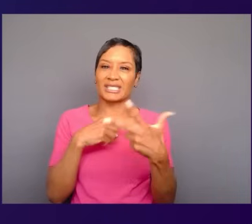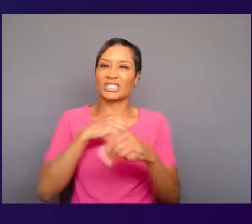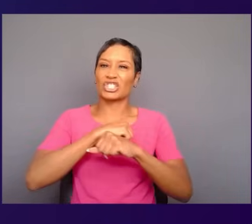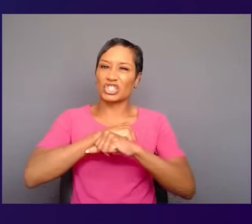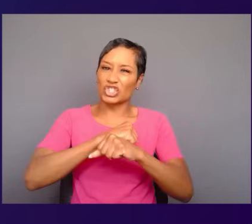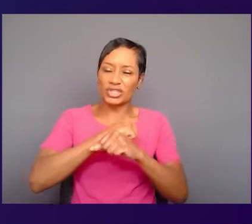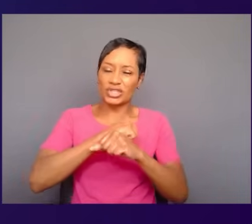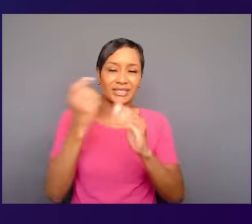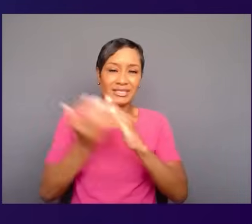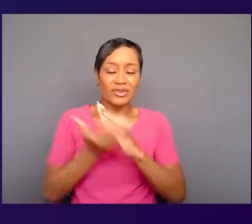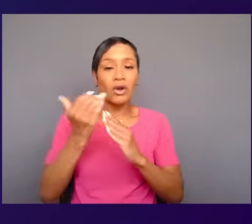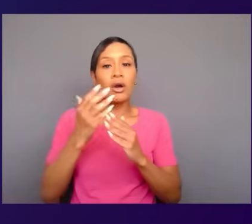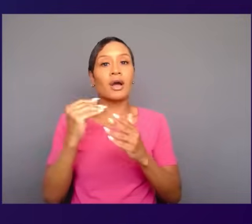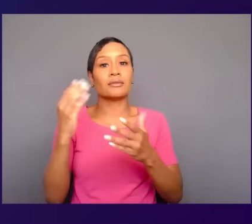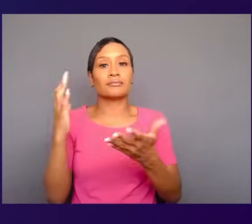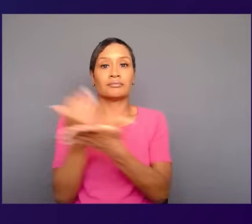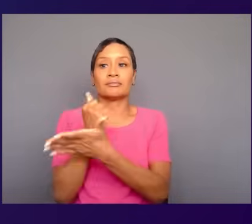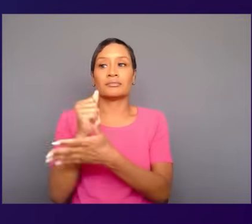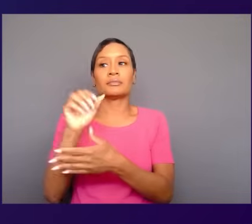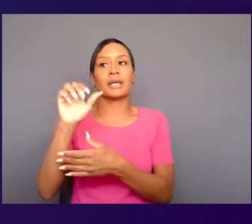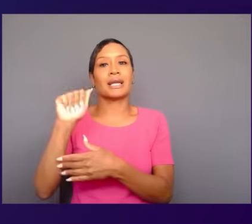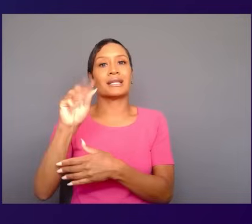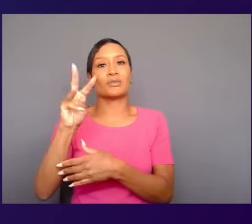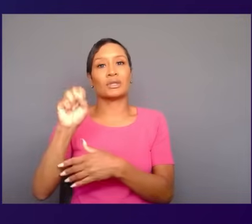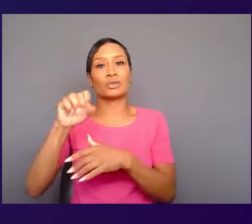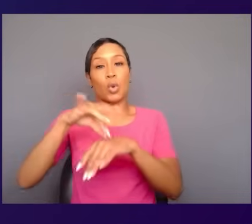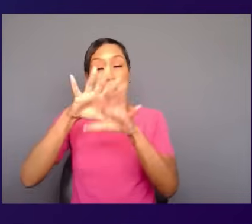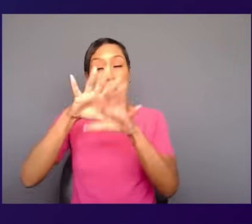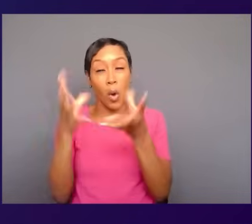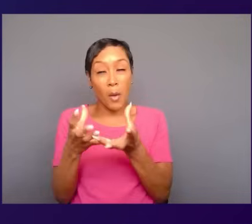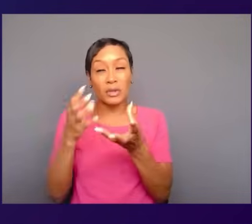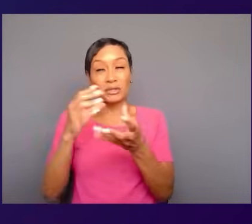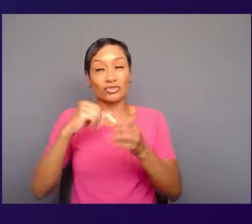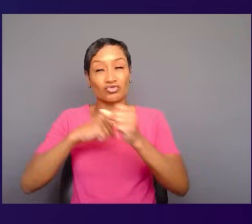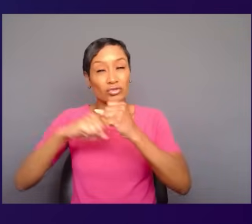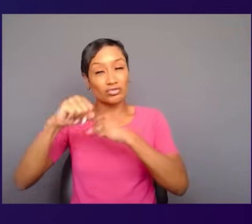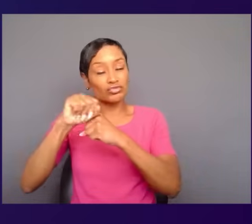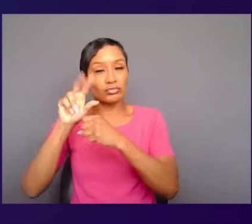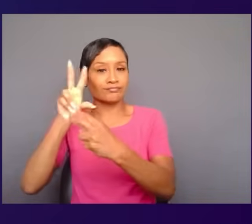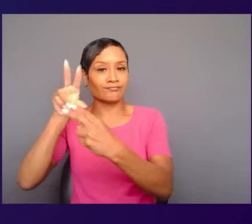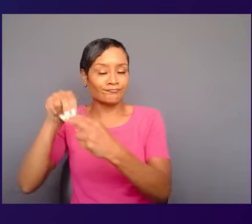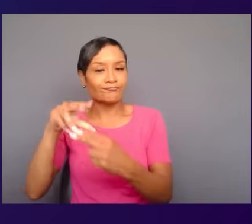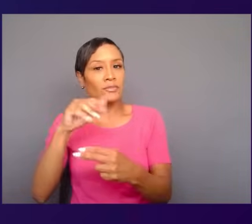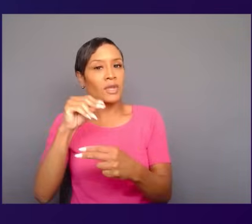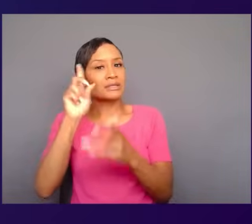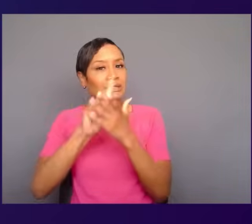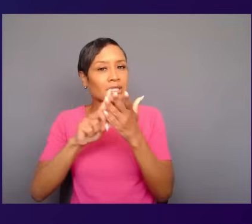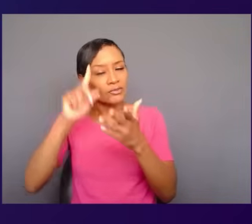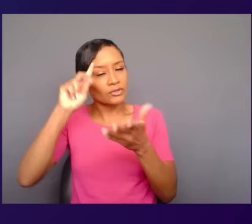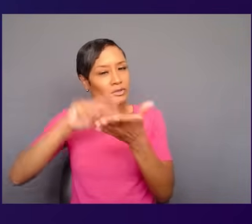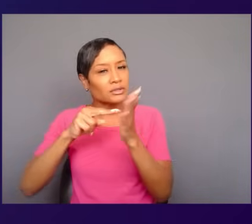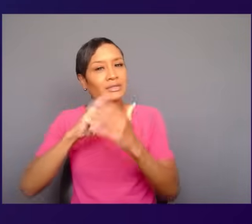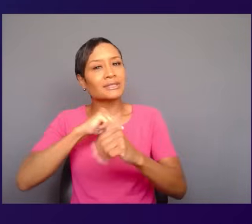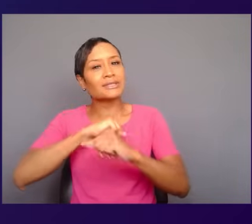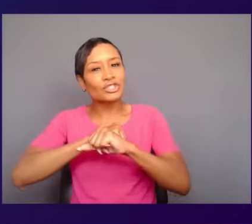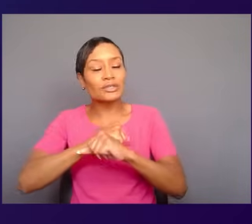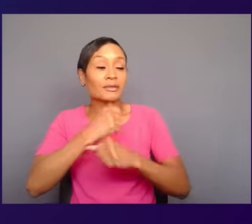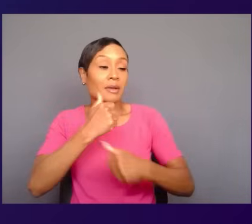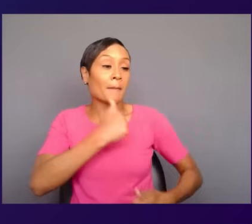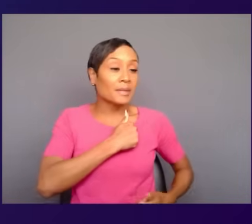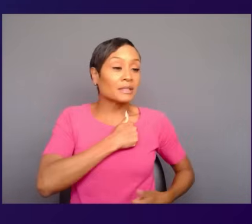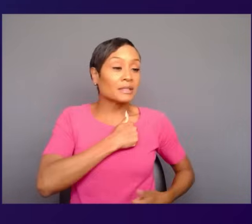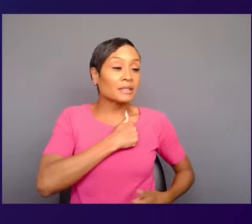the security of AWS's global infrastructure. S3 is designed to satisfy the security requirements of the military, global